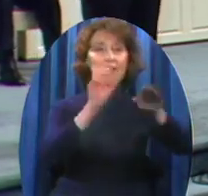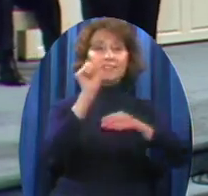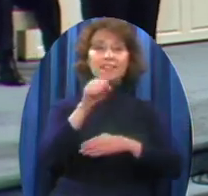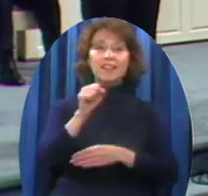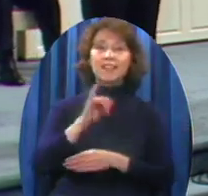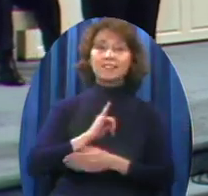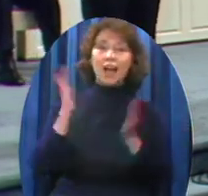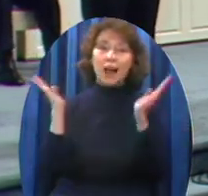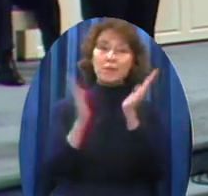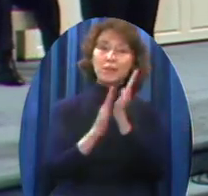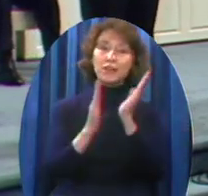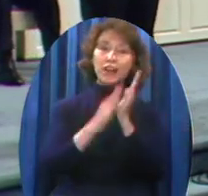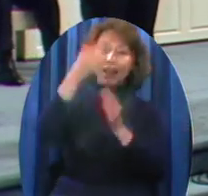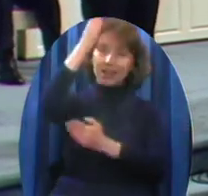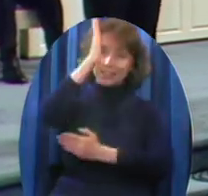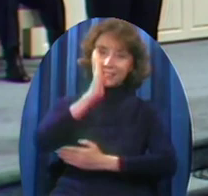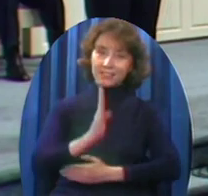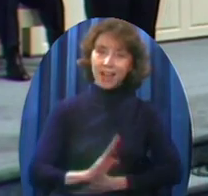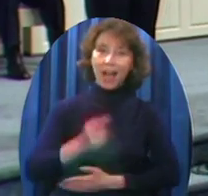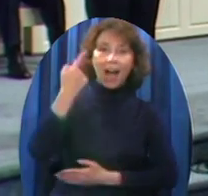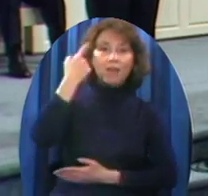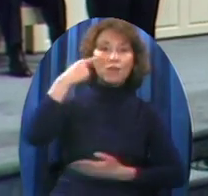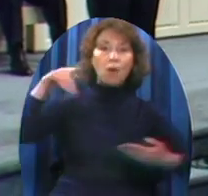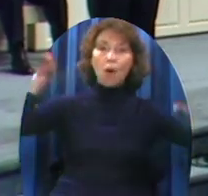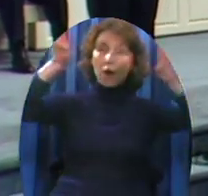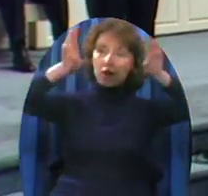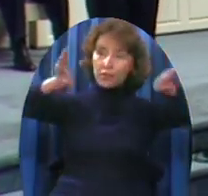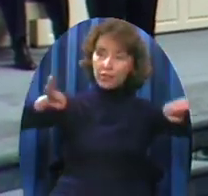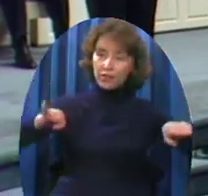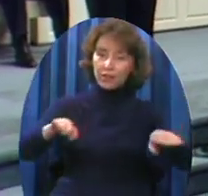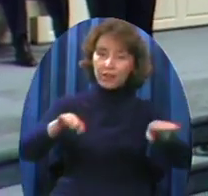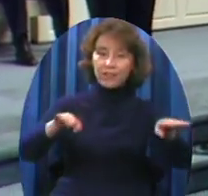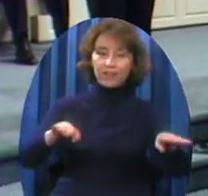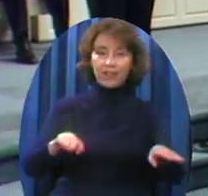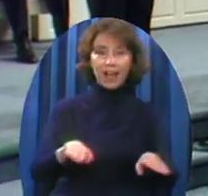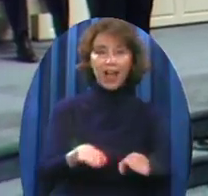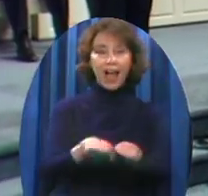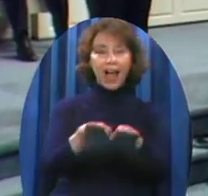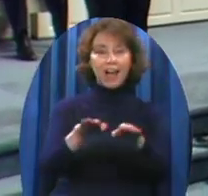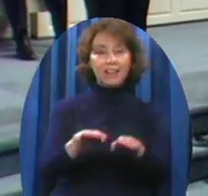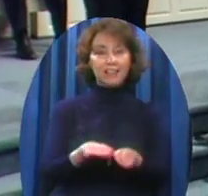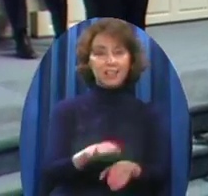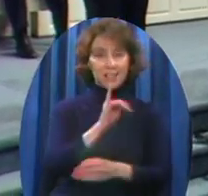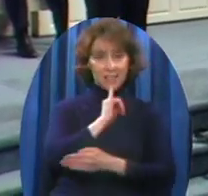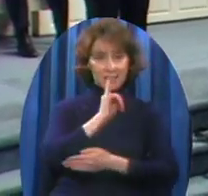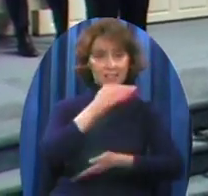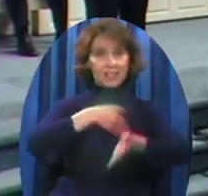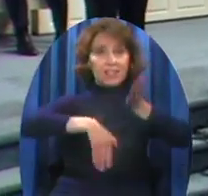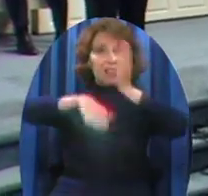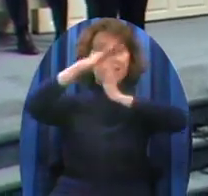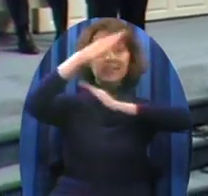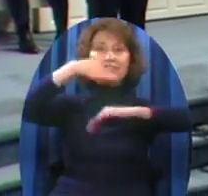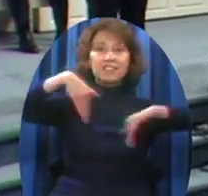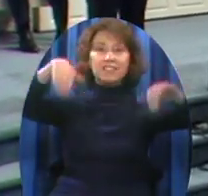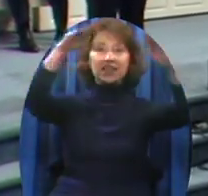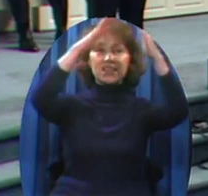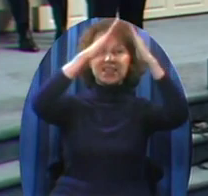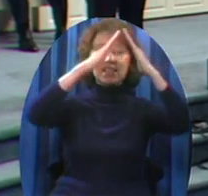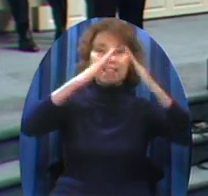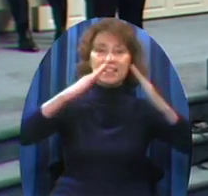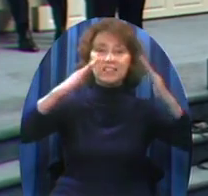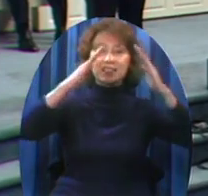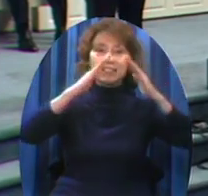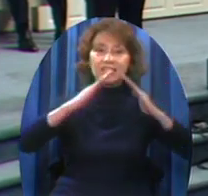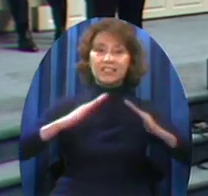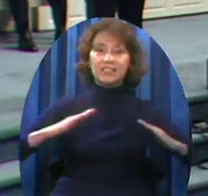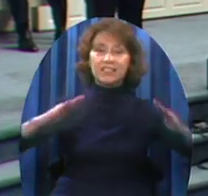I praise Him for the valleys. And it is heavens how my heart